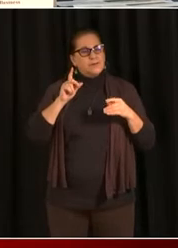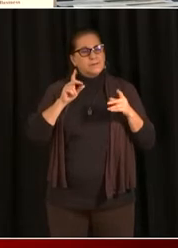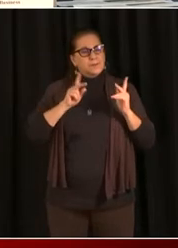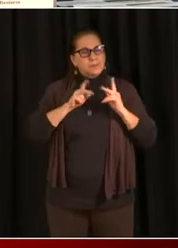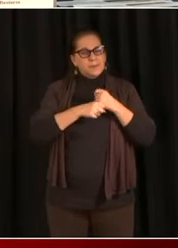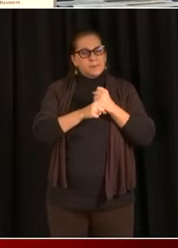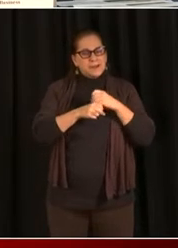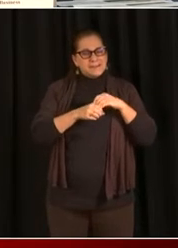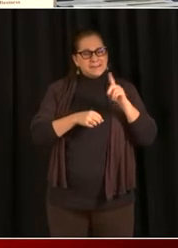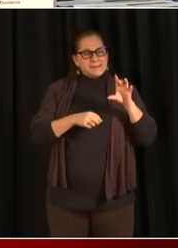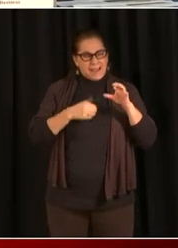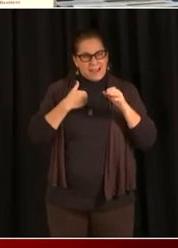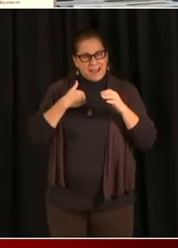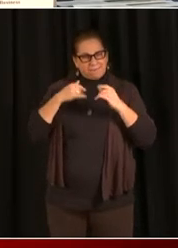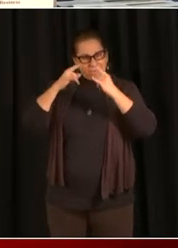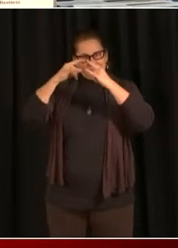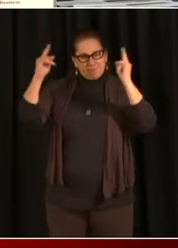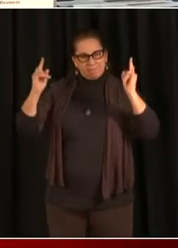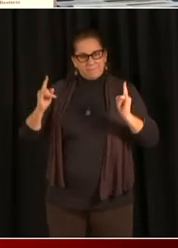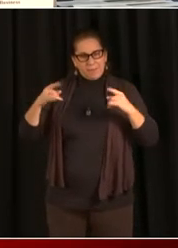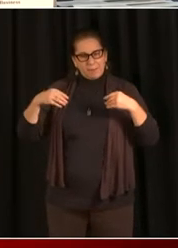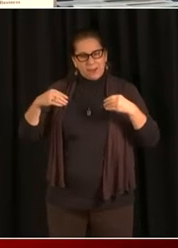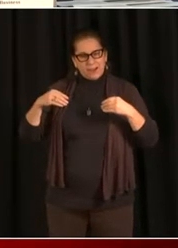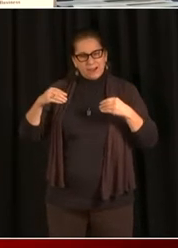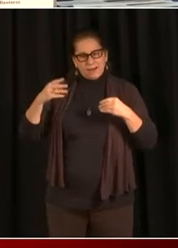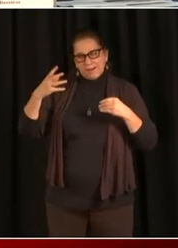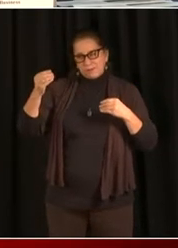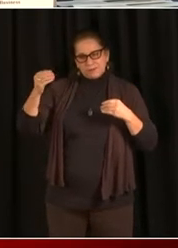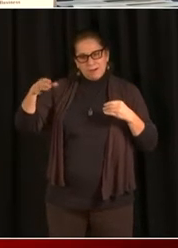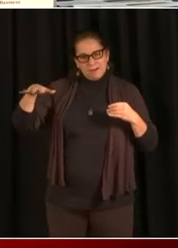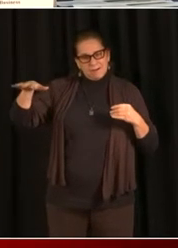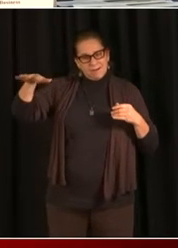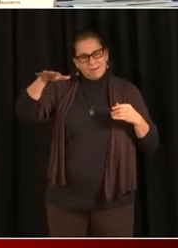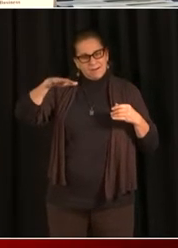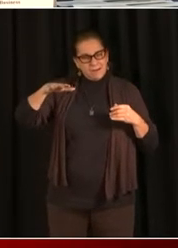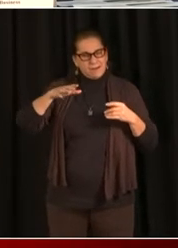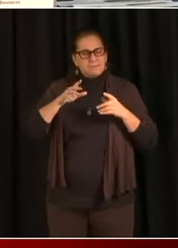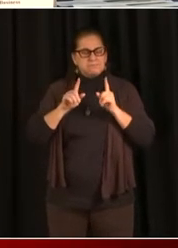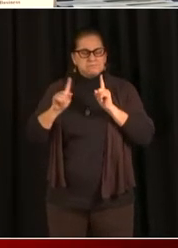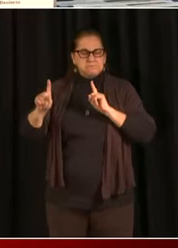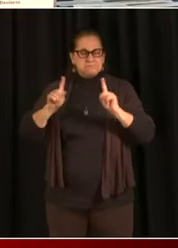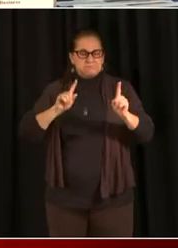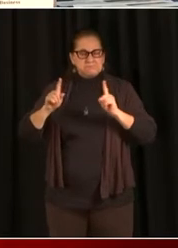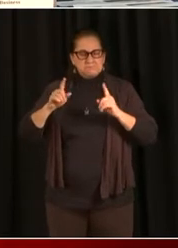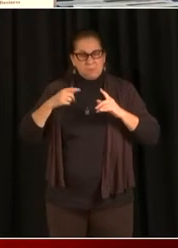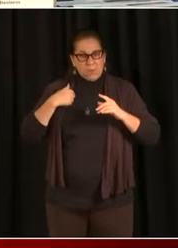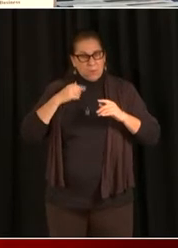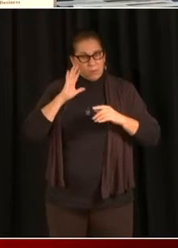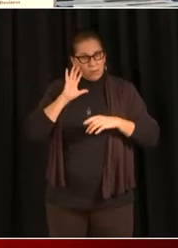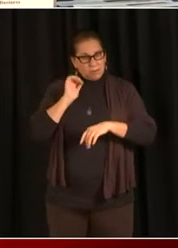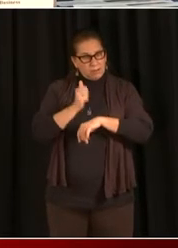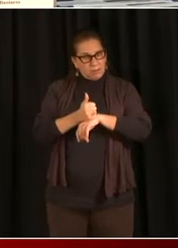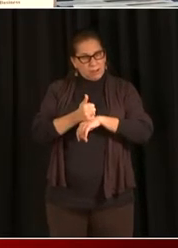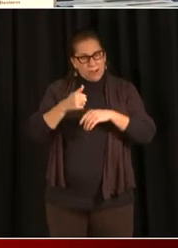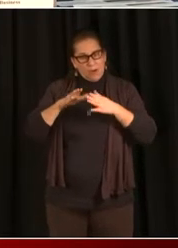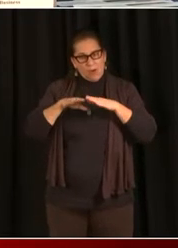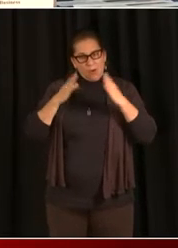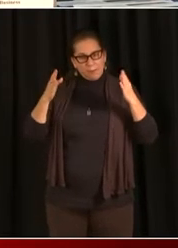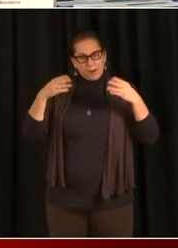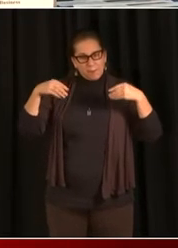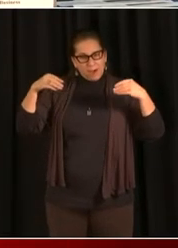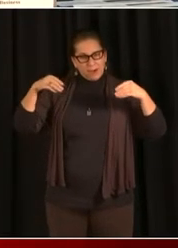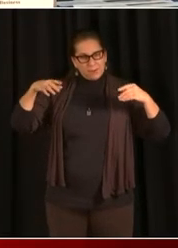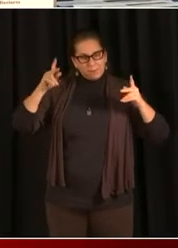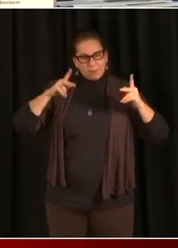market. This market has modified itself to be socially distanced. It's moved into the street. And so this is an opportunity where you can go